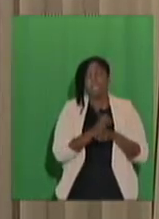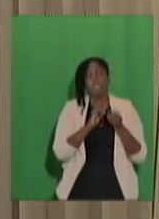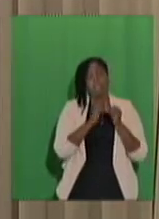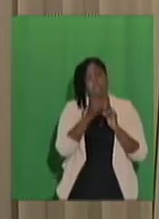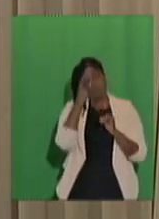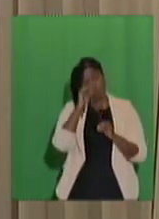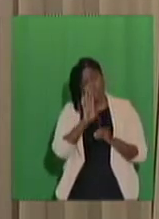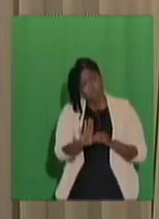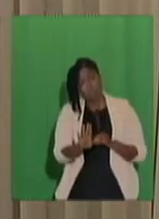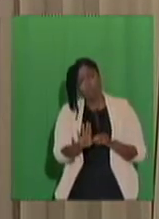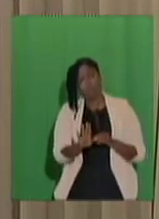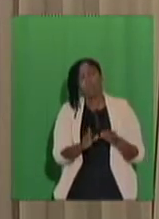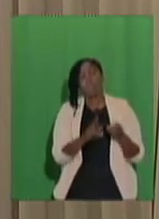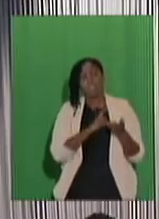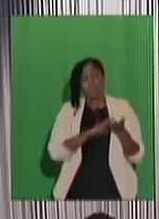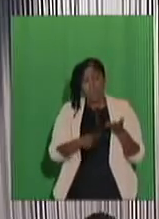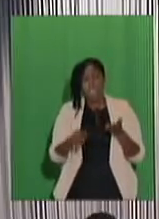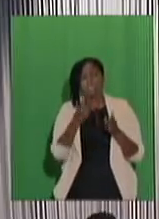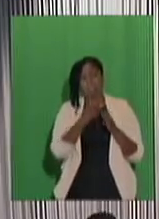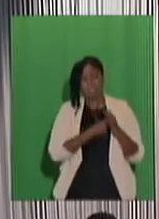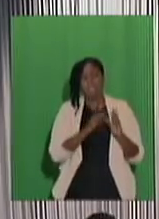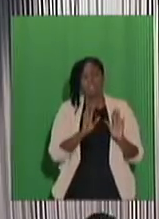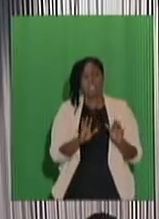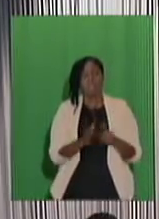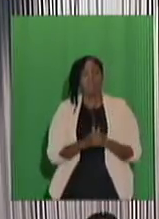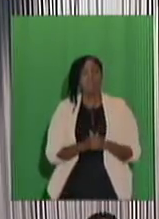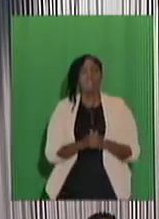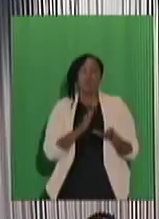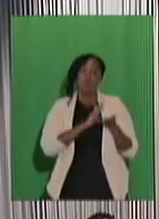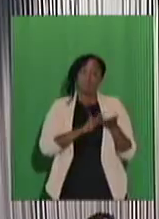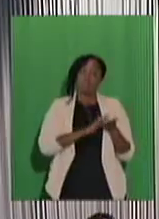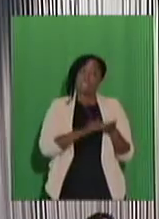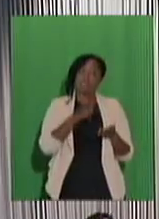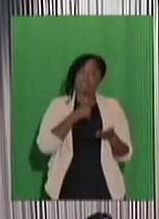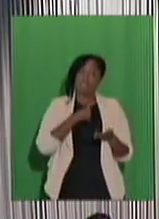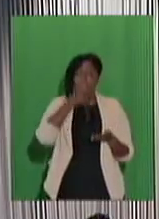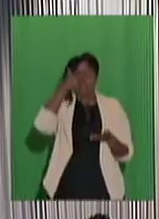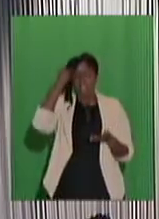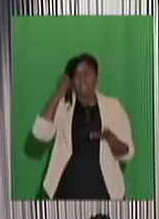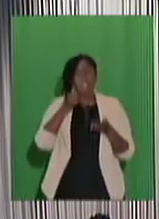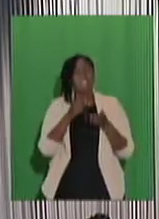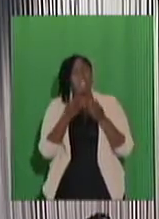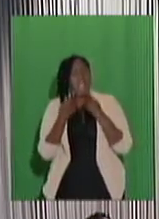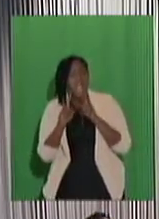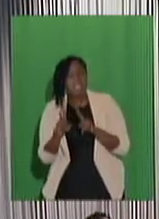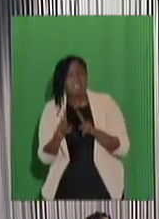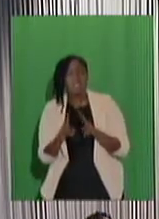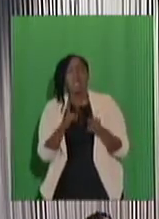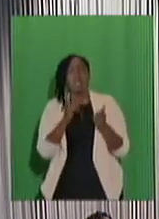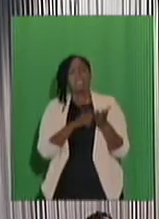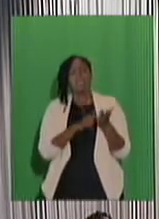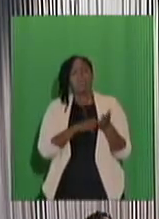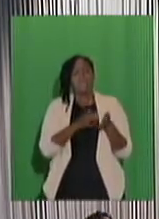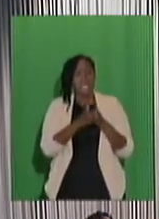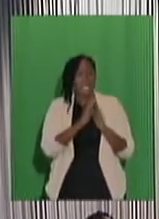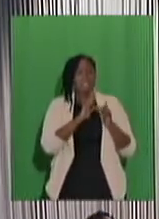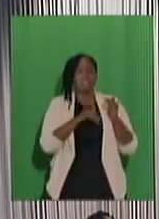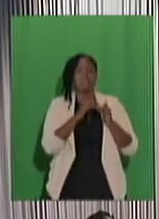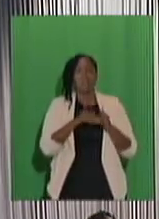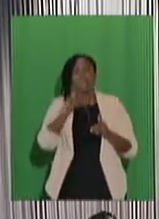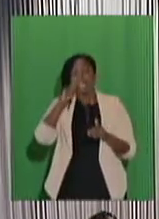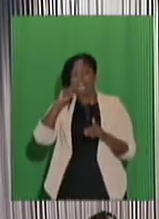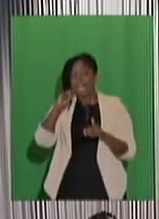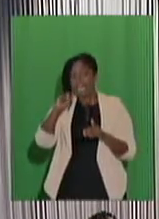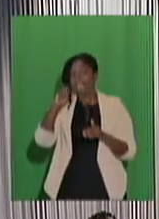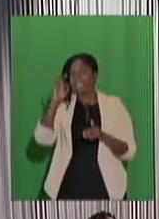months. Oh, please forgive me. I forgot to answer prior. I think someone asked about the embargo on N95s.